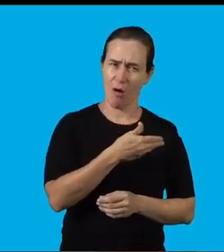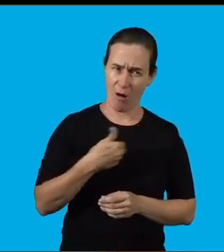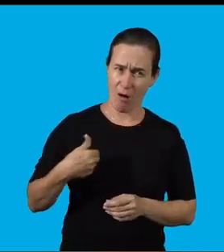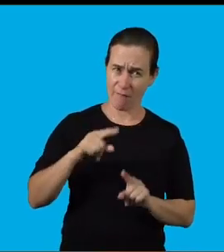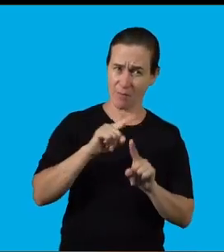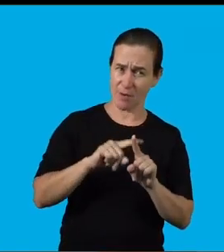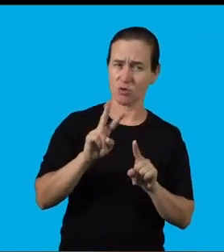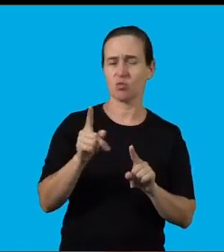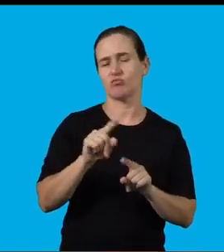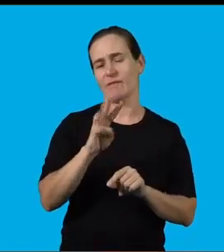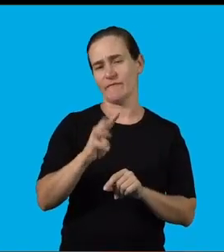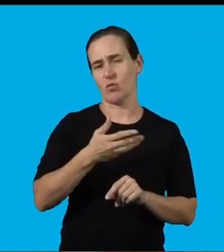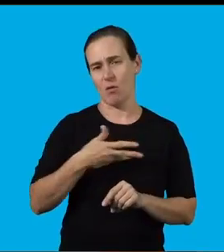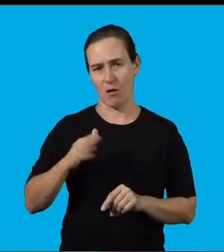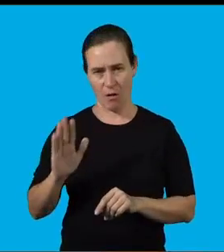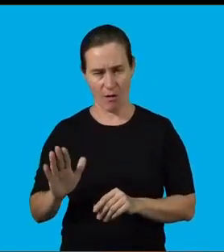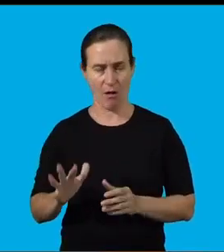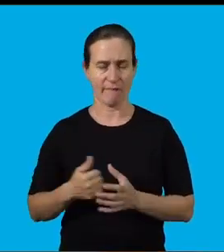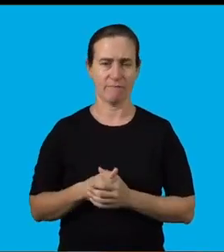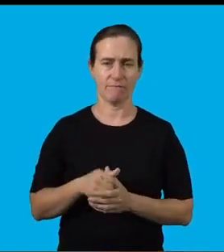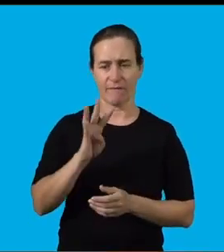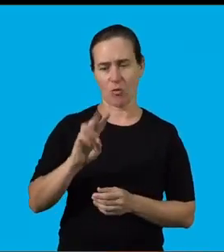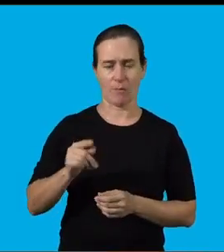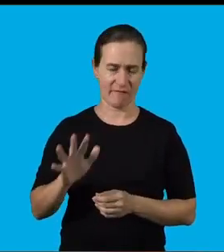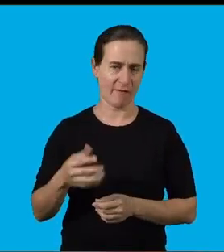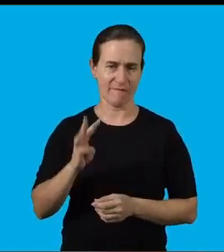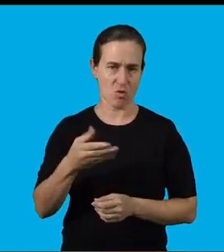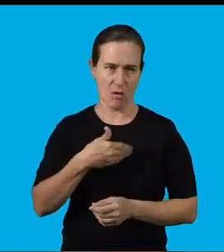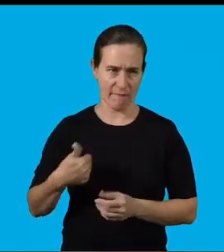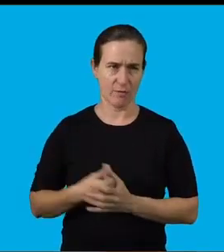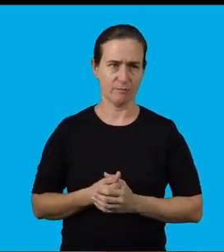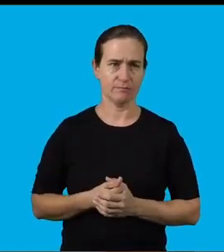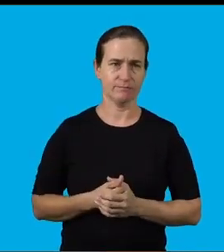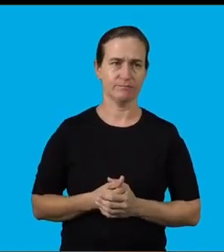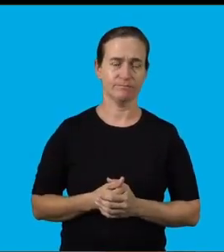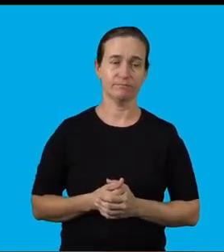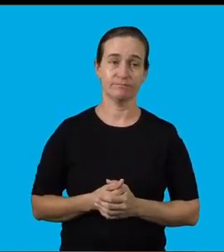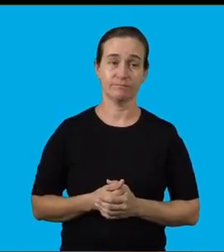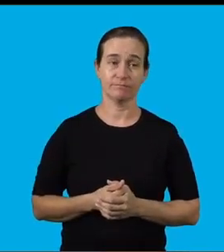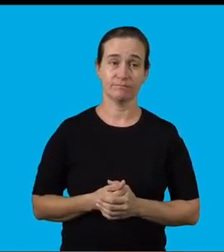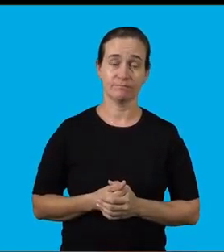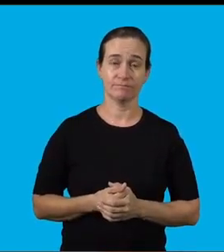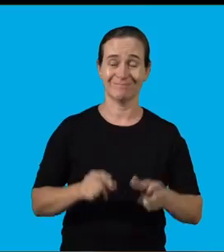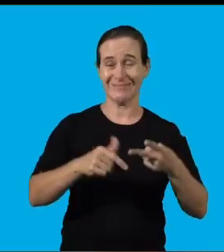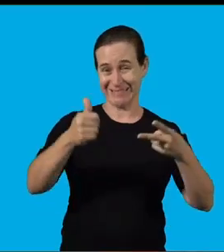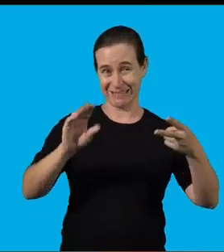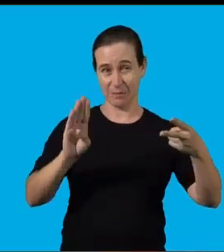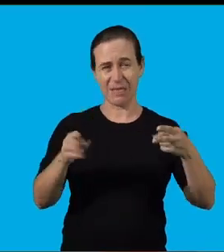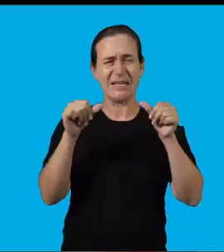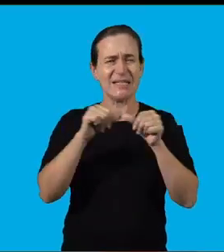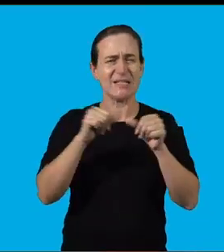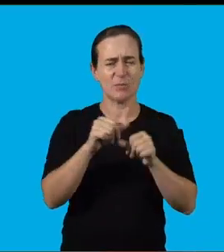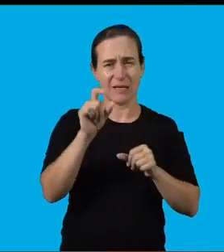me 4.5. So therefore the distance from A to B is 4.5 units. Now the next part asks us to